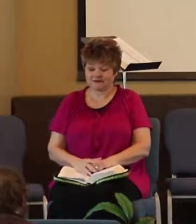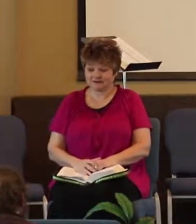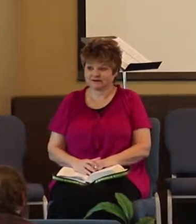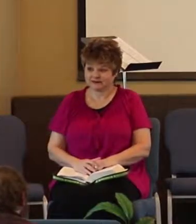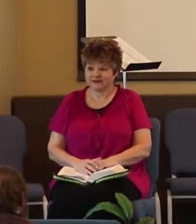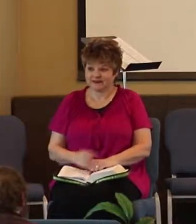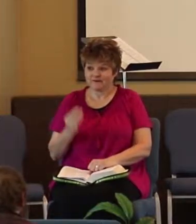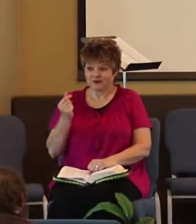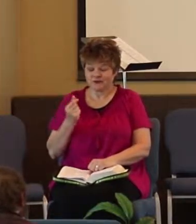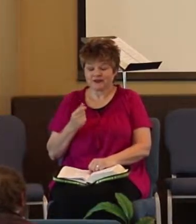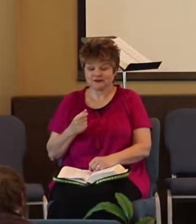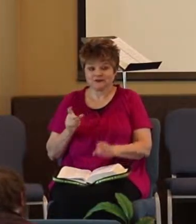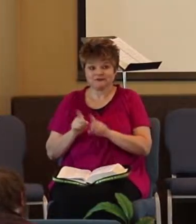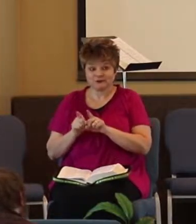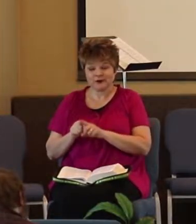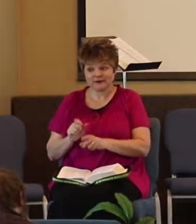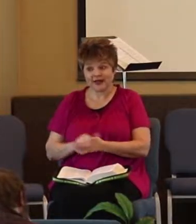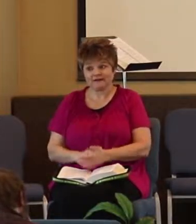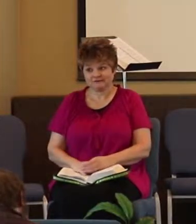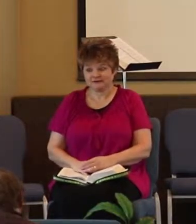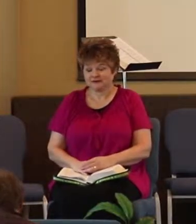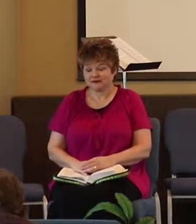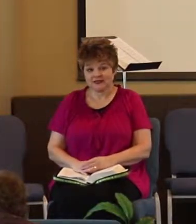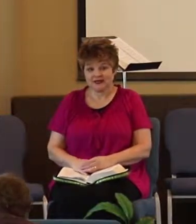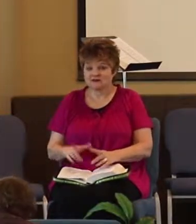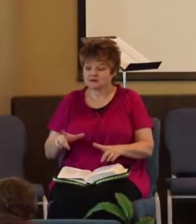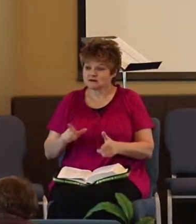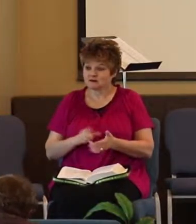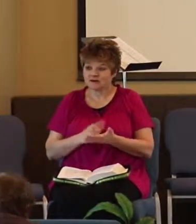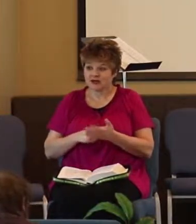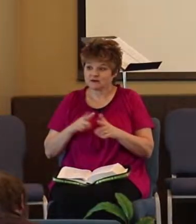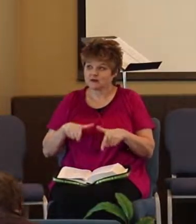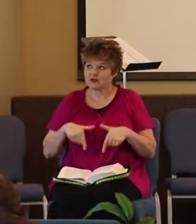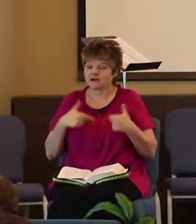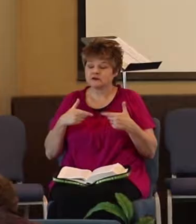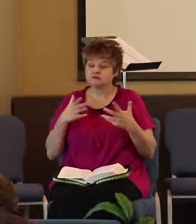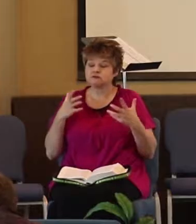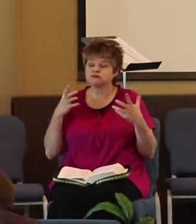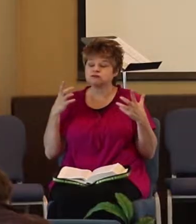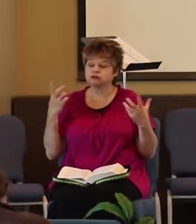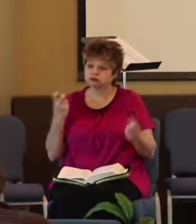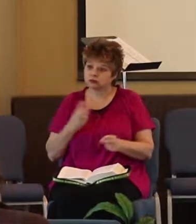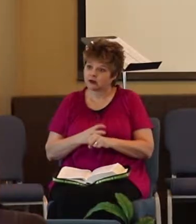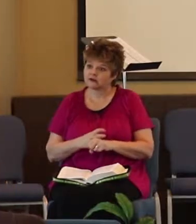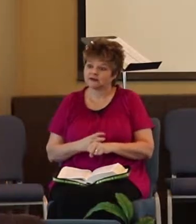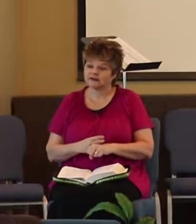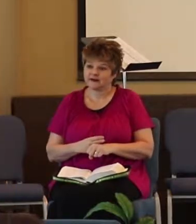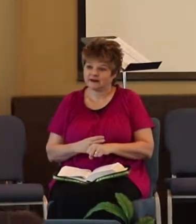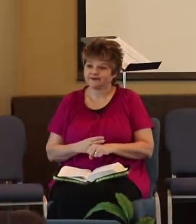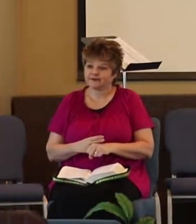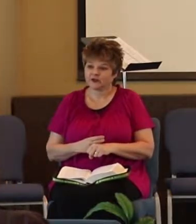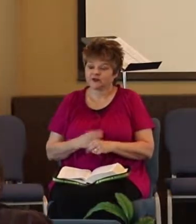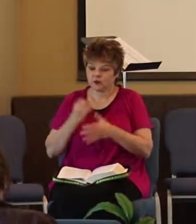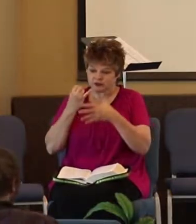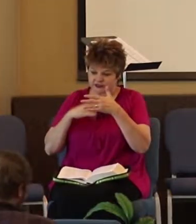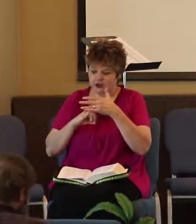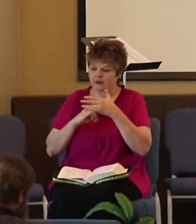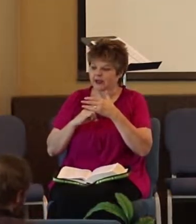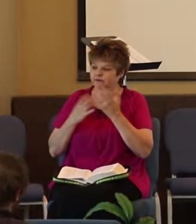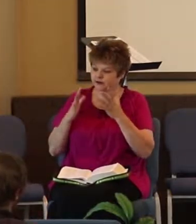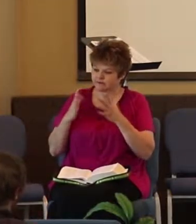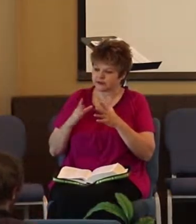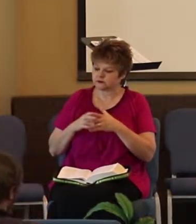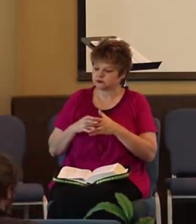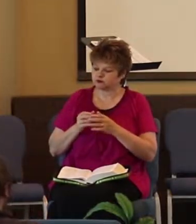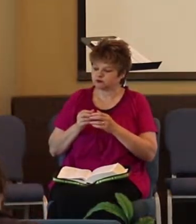a few. Because sometimes life is just so hard. Jeremiah finishes this thought with this